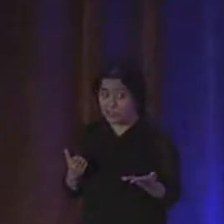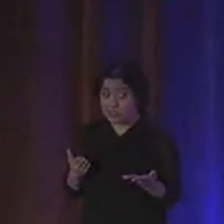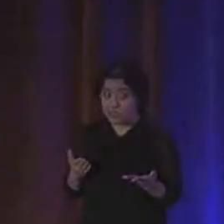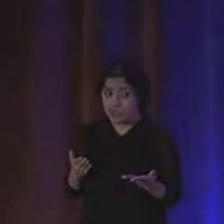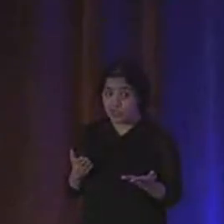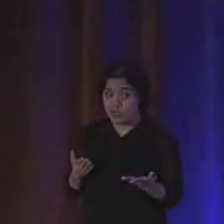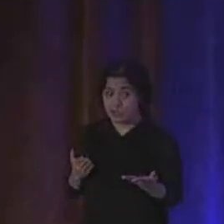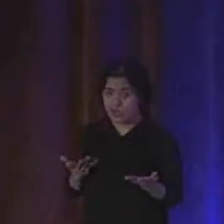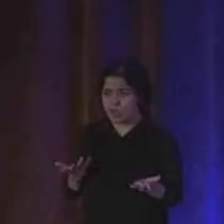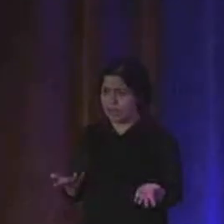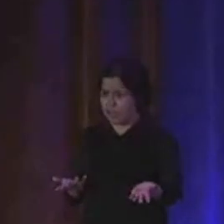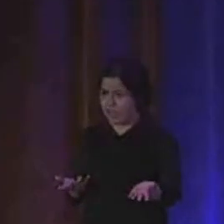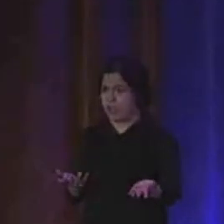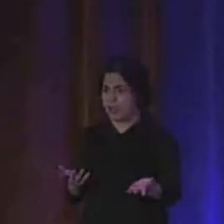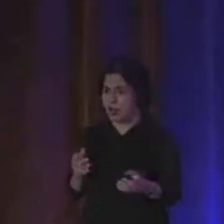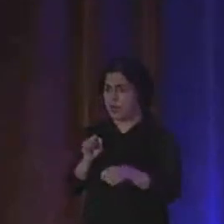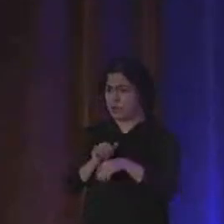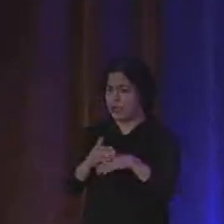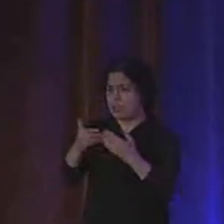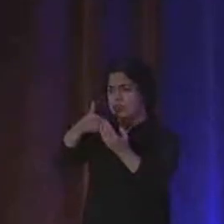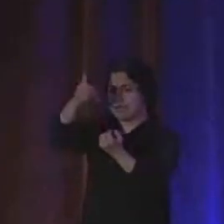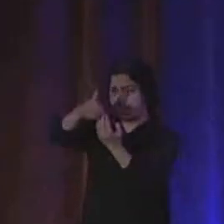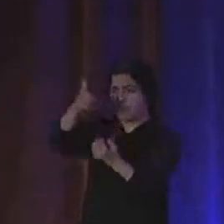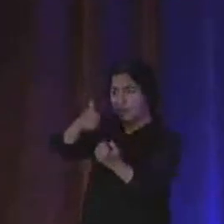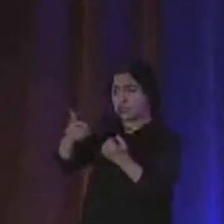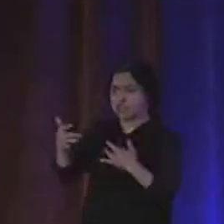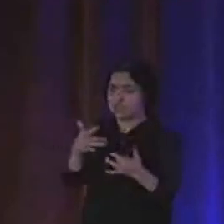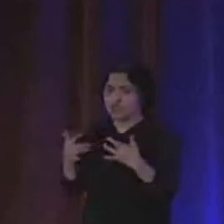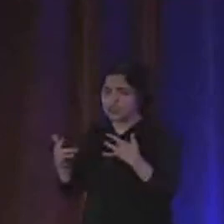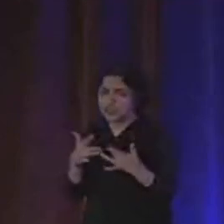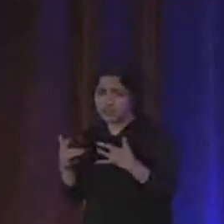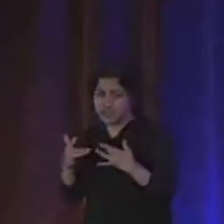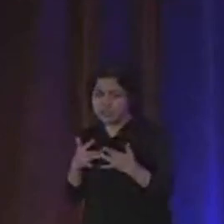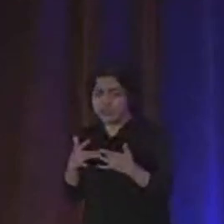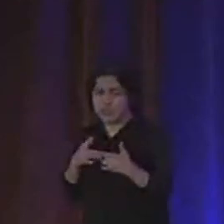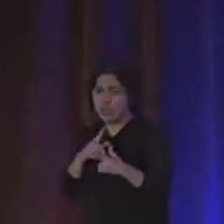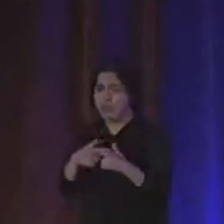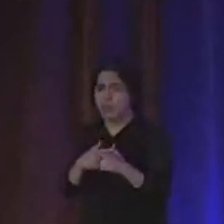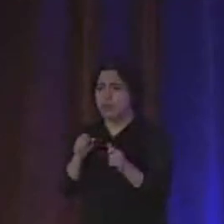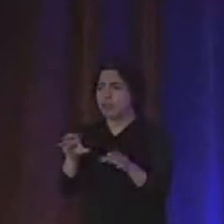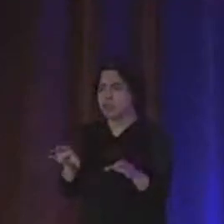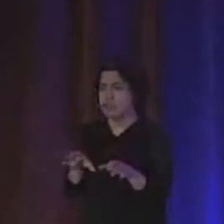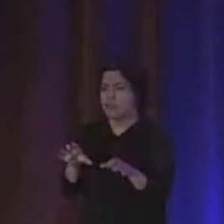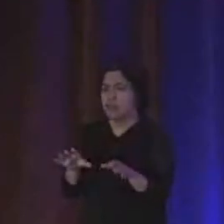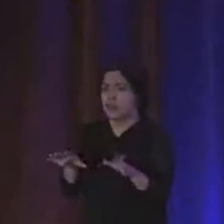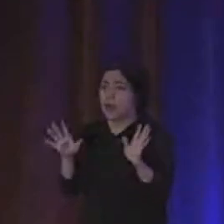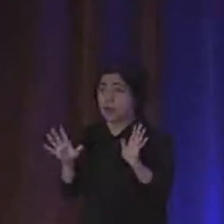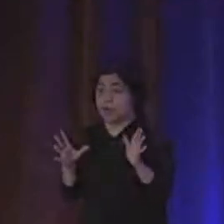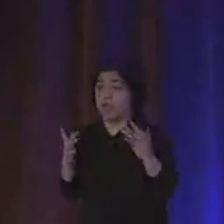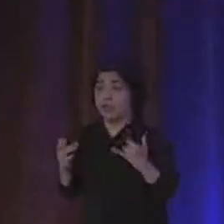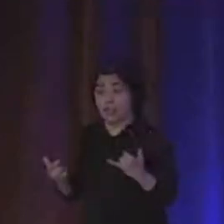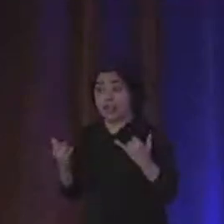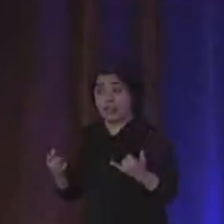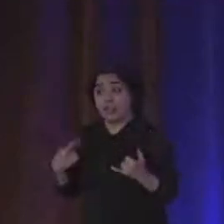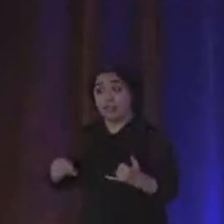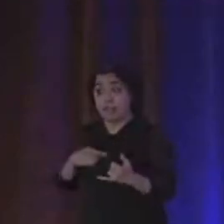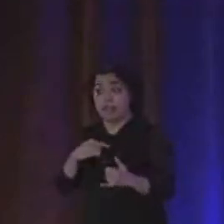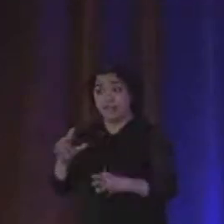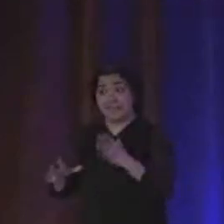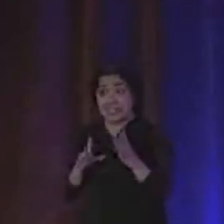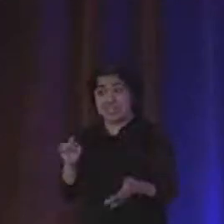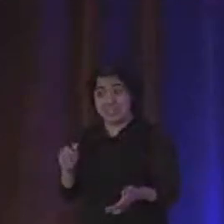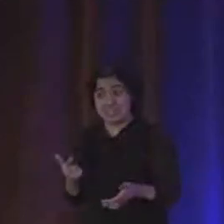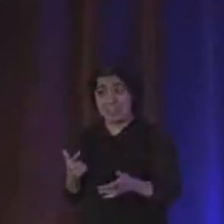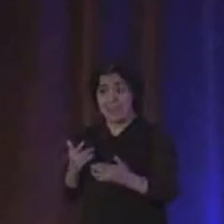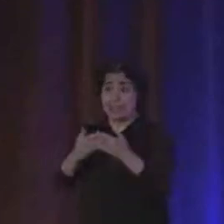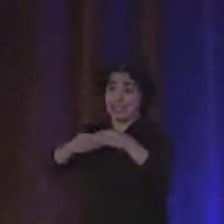then we can start working on some separation of concerns. And so then we can go, okay, now that we have this fancy tag, we could make a